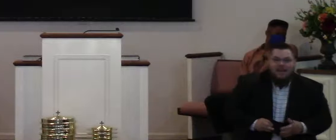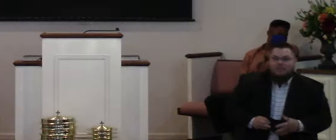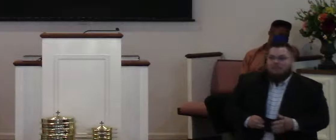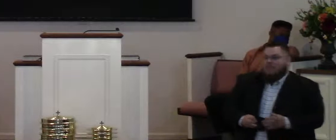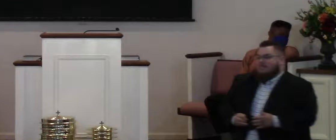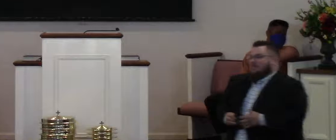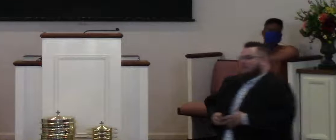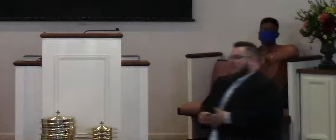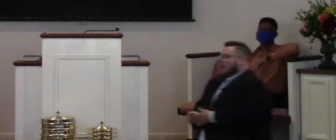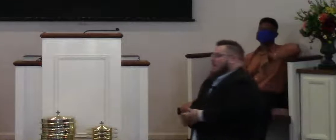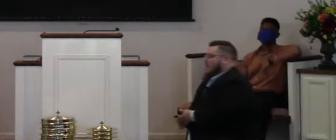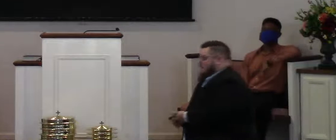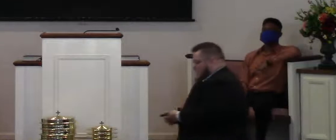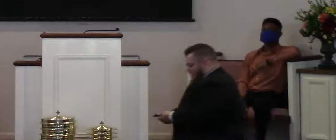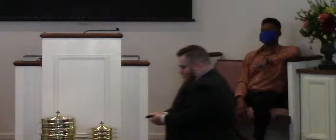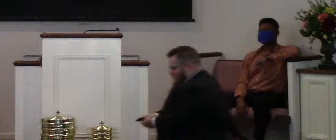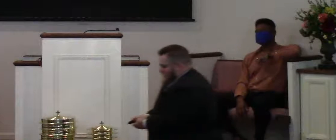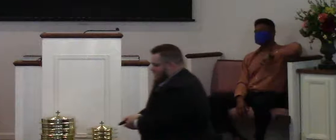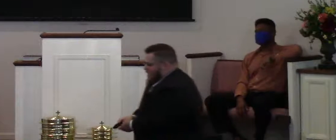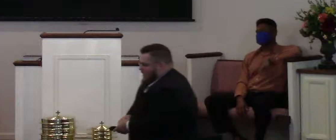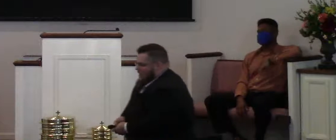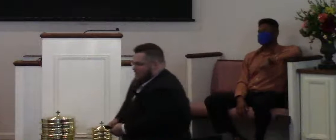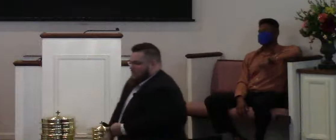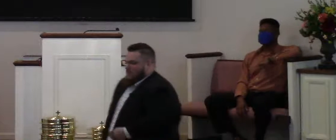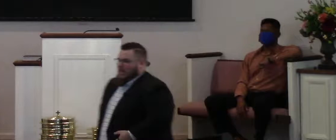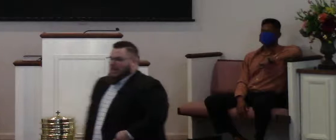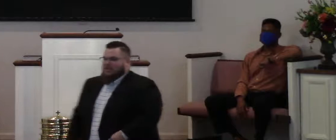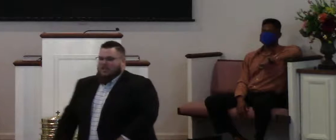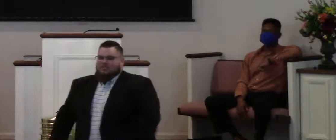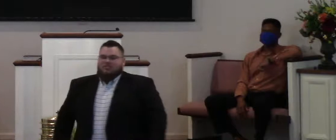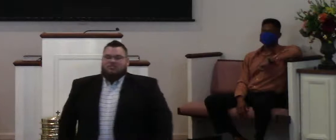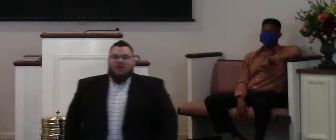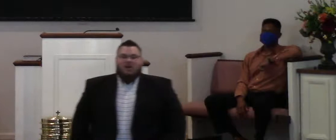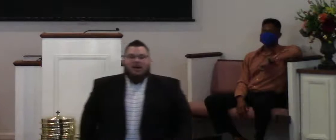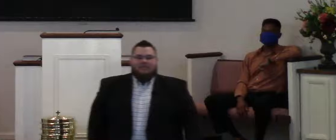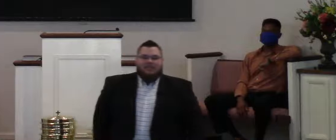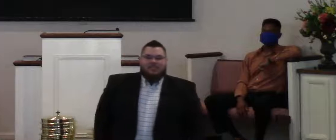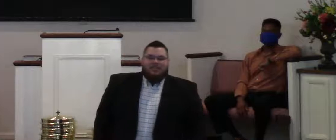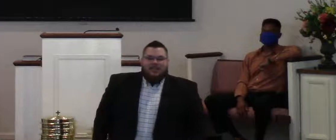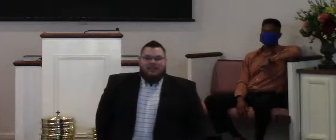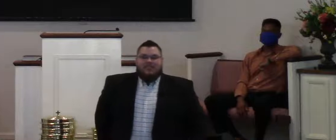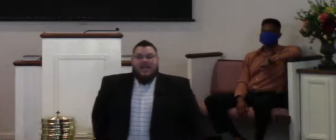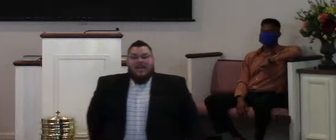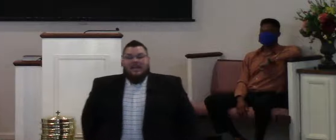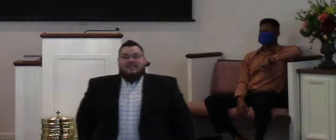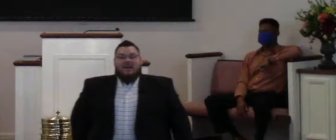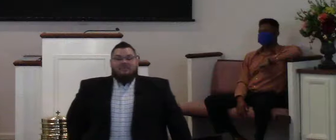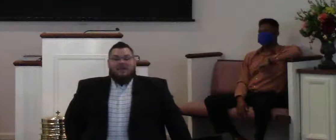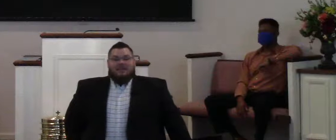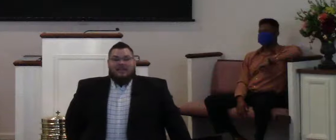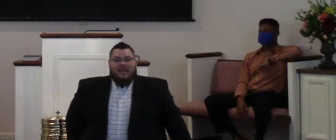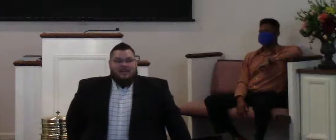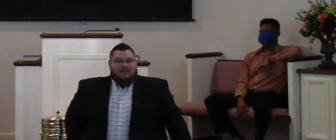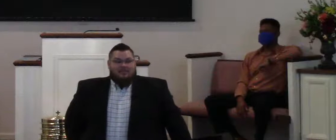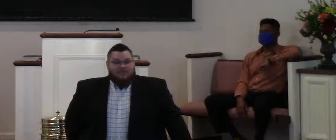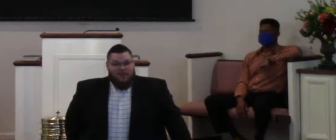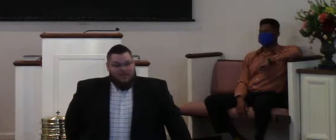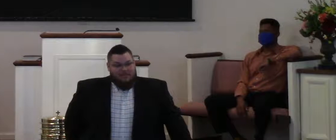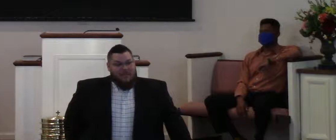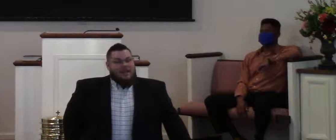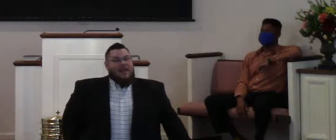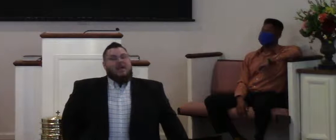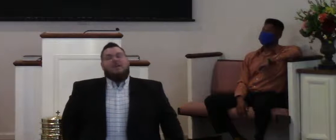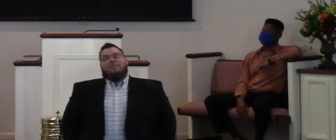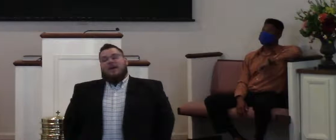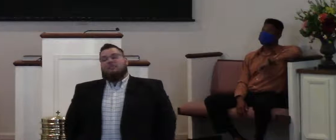the top he placed the sky. Fingerprints are everywhere just to show how much he cares. In the middle he had some fun.